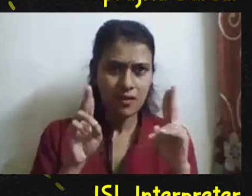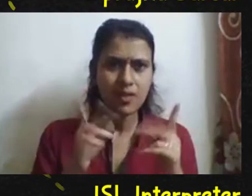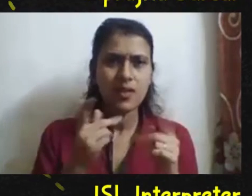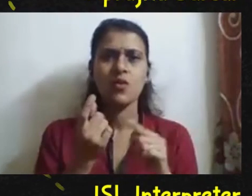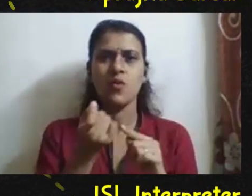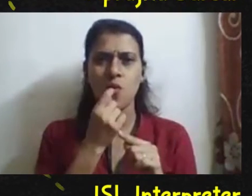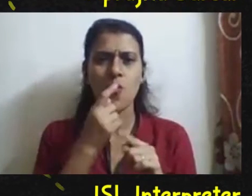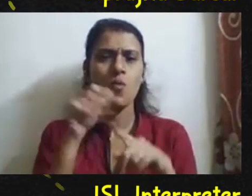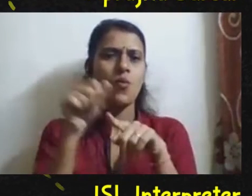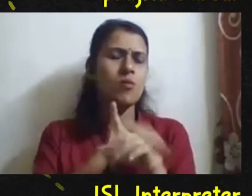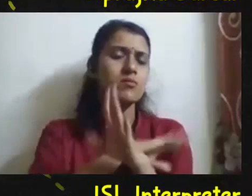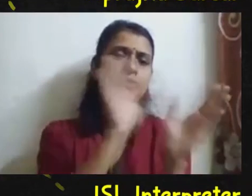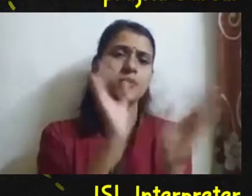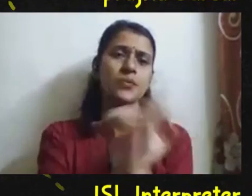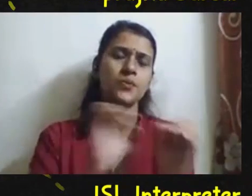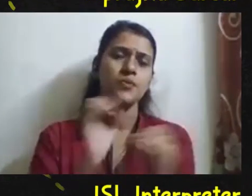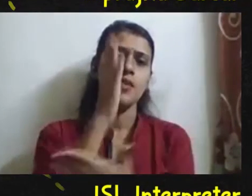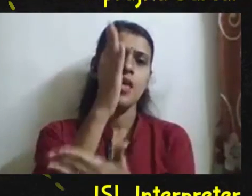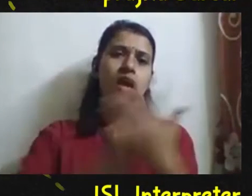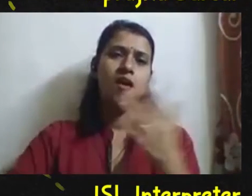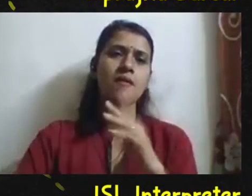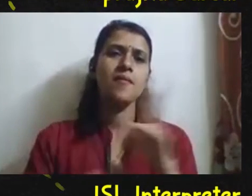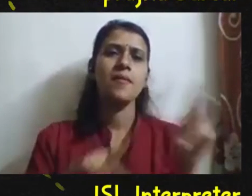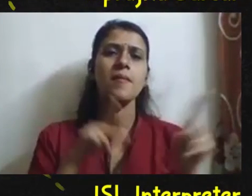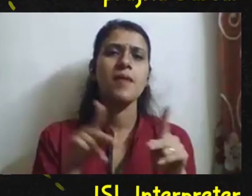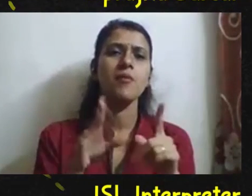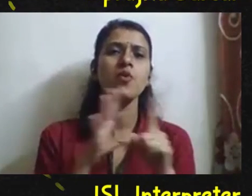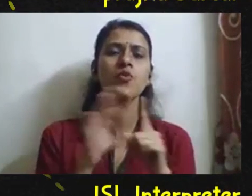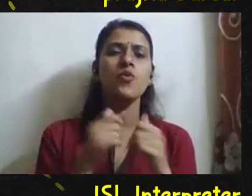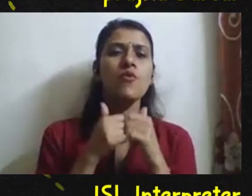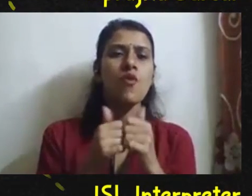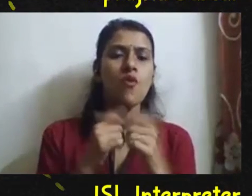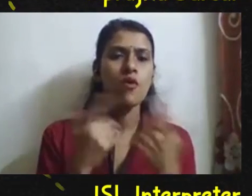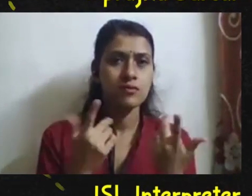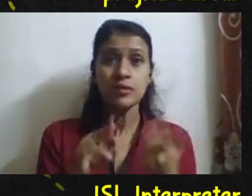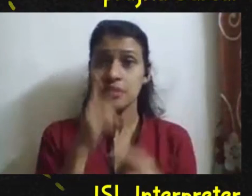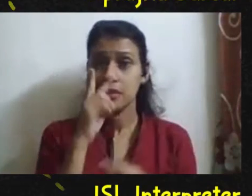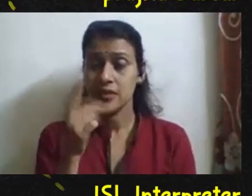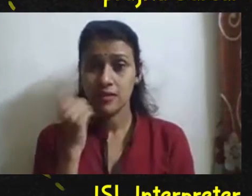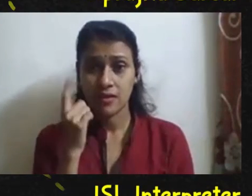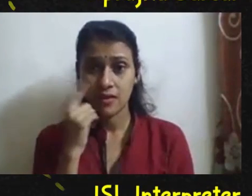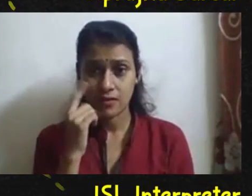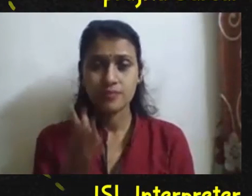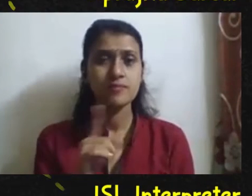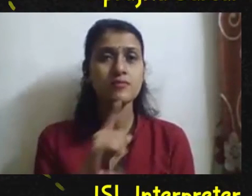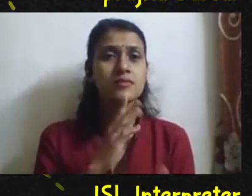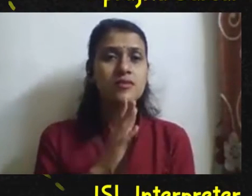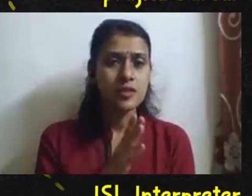contraception. So what does that say about birth control practices in India, especially in a situation where fertility is declining drastically